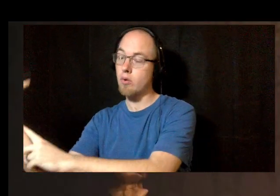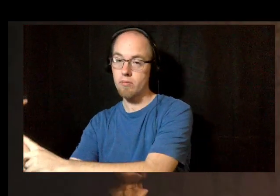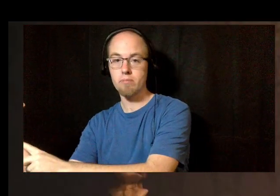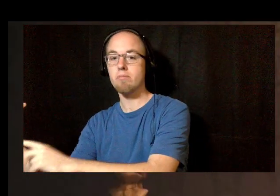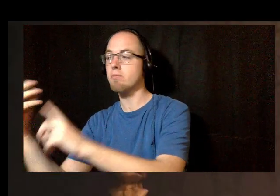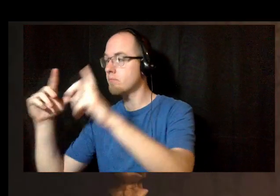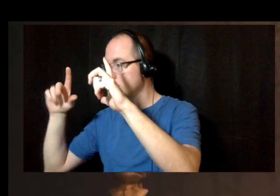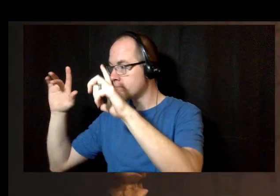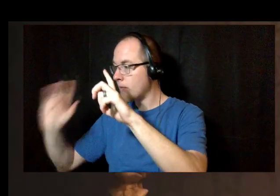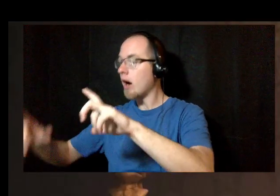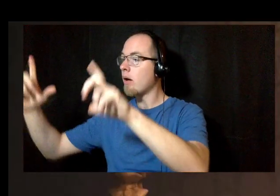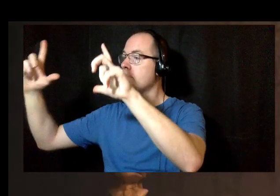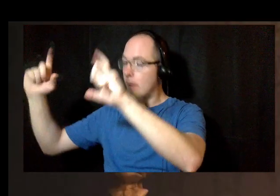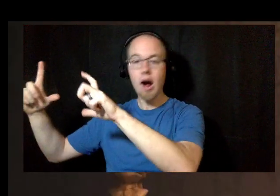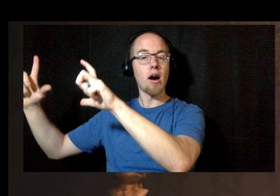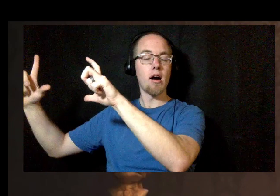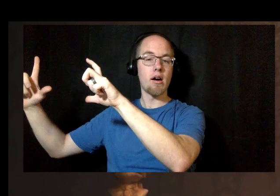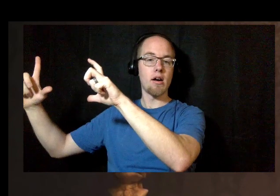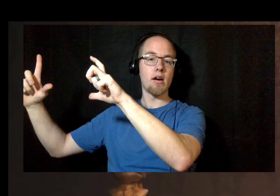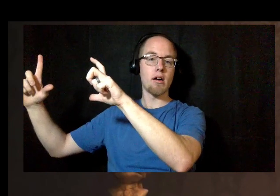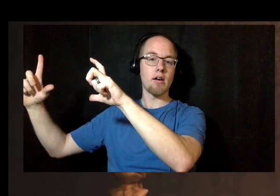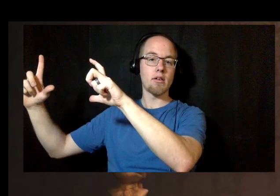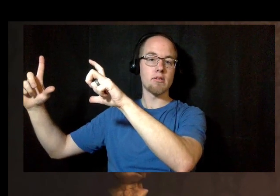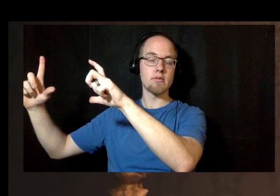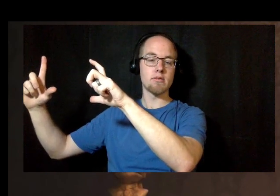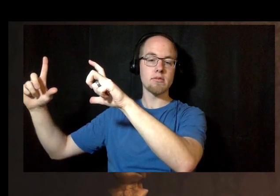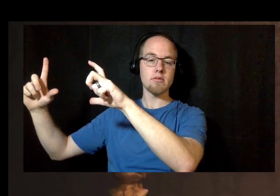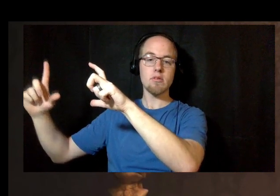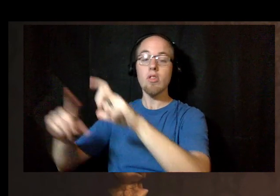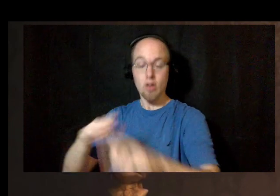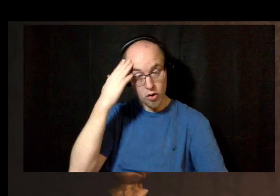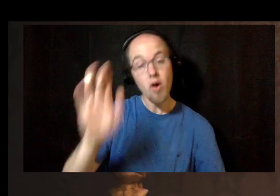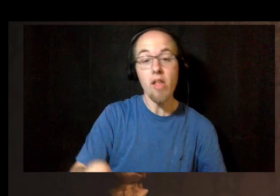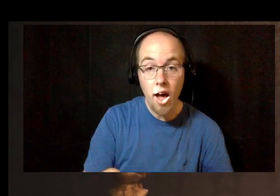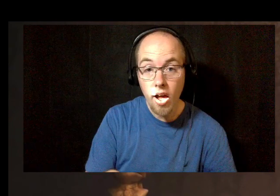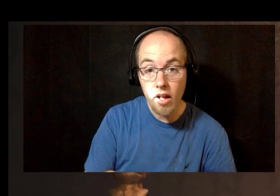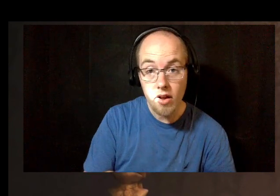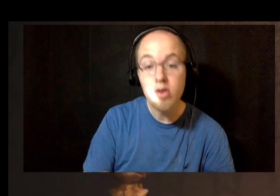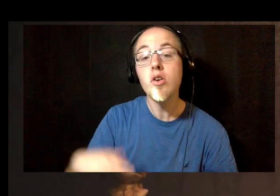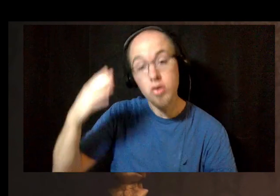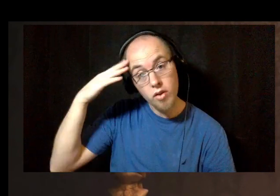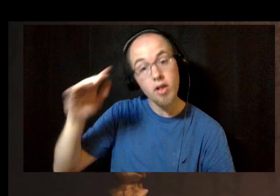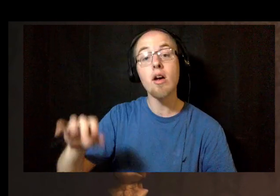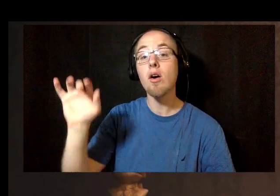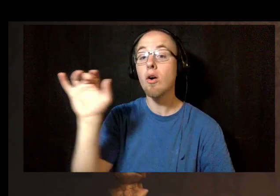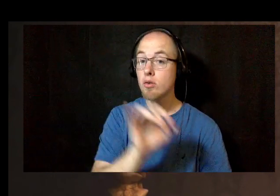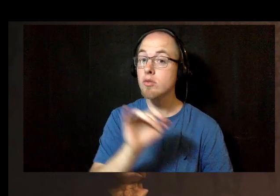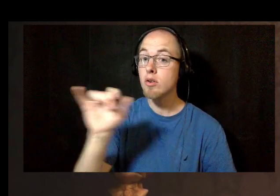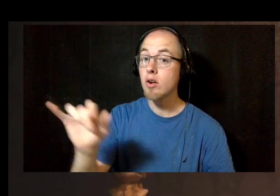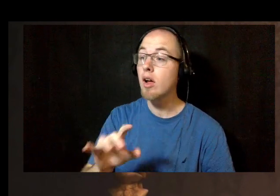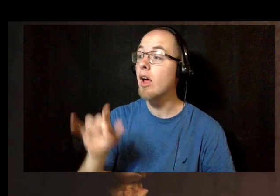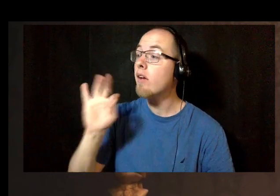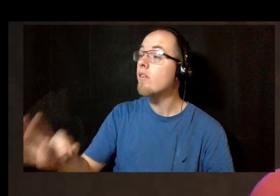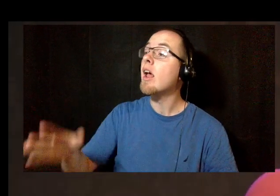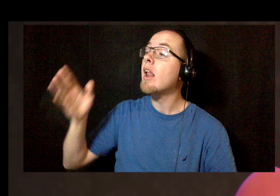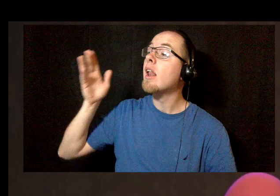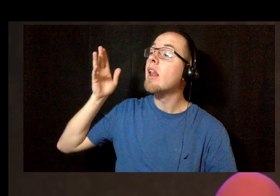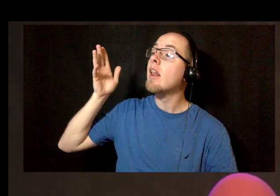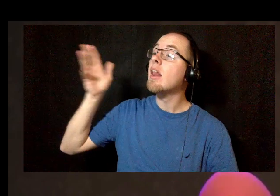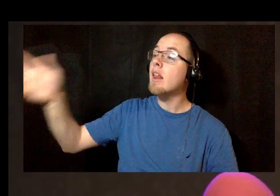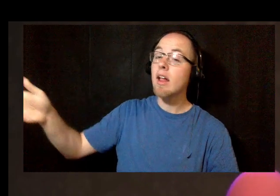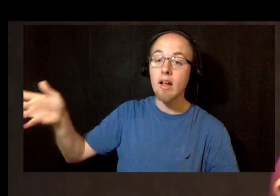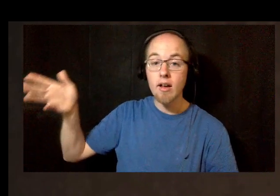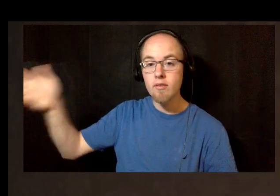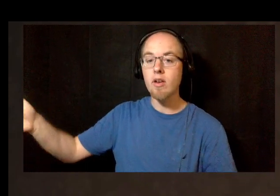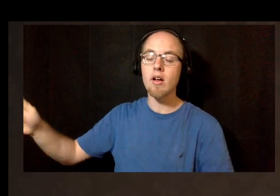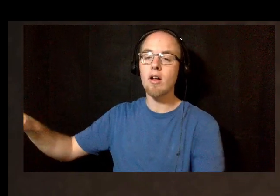button takes a photo of you when you're standing in front of the screen. And if you know that, you'll also know that if you leave that application